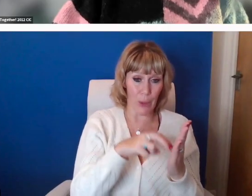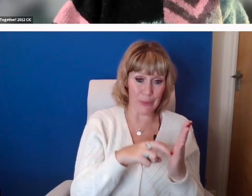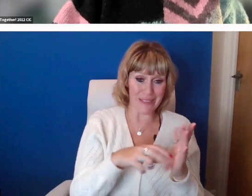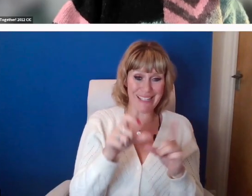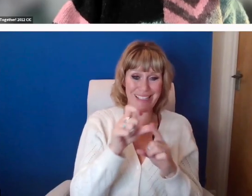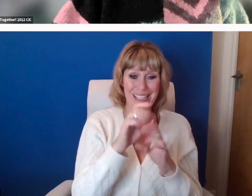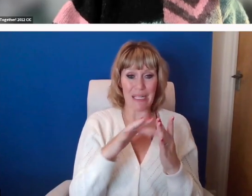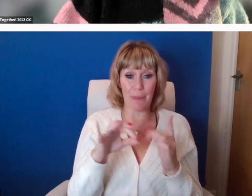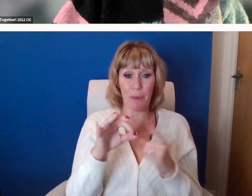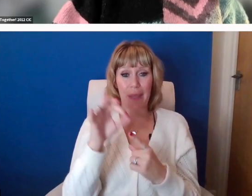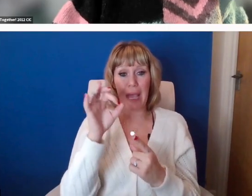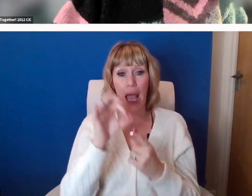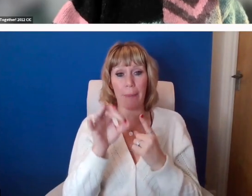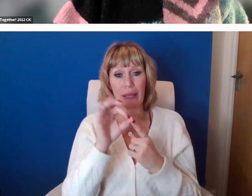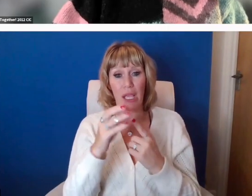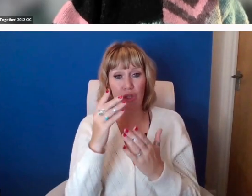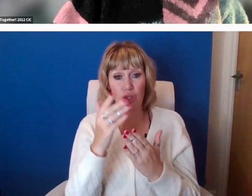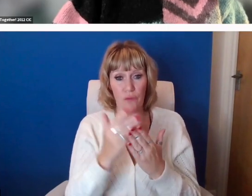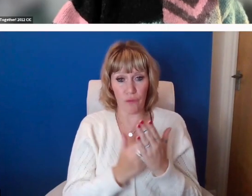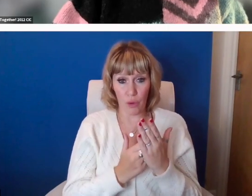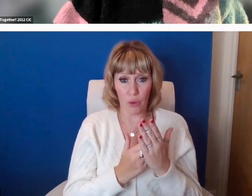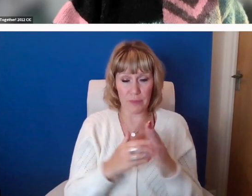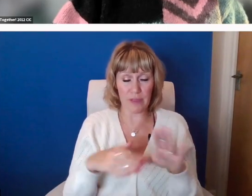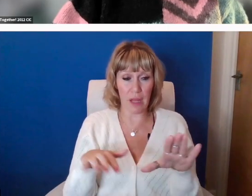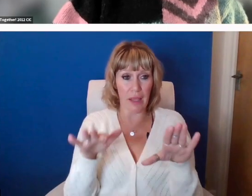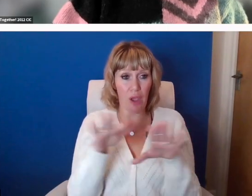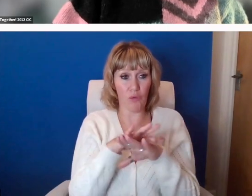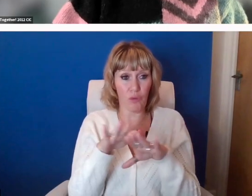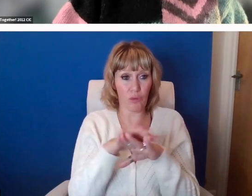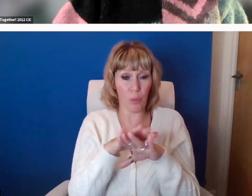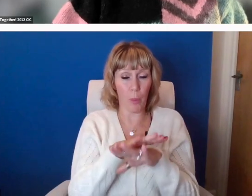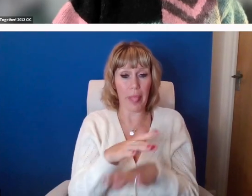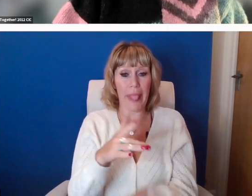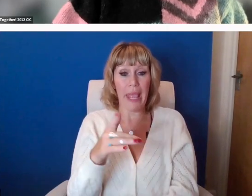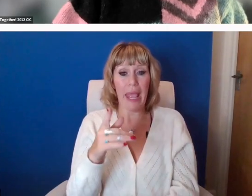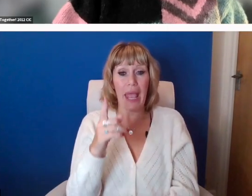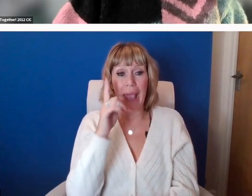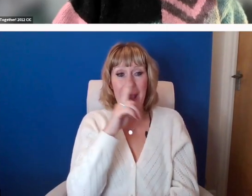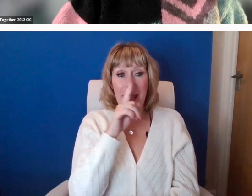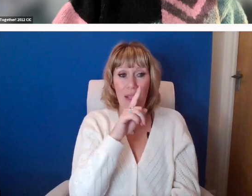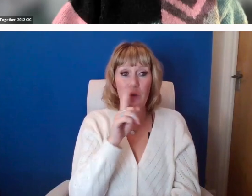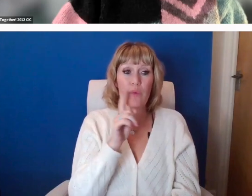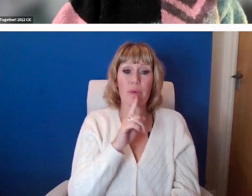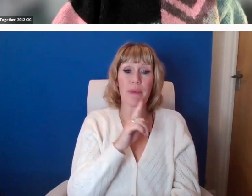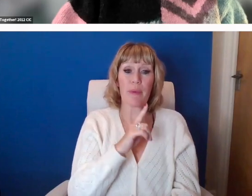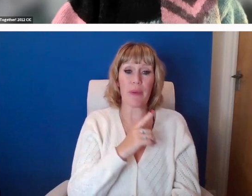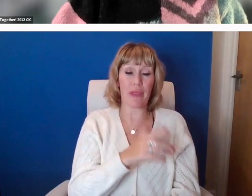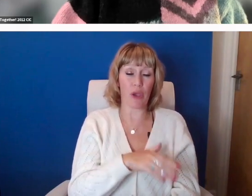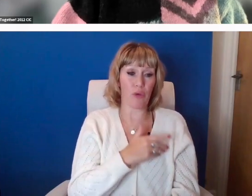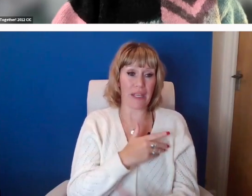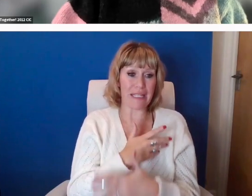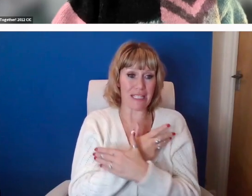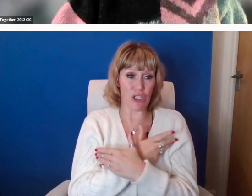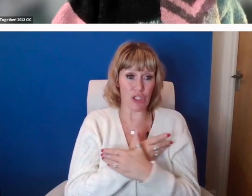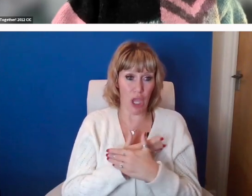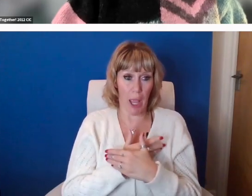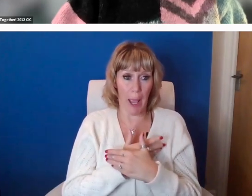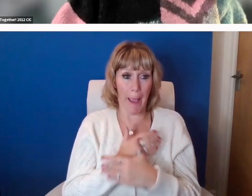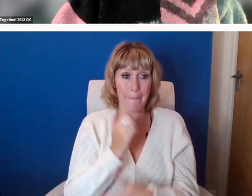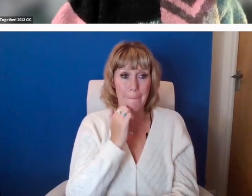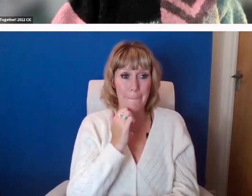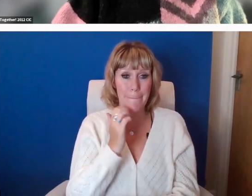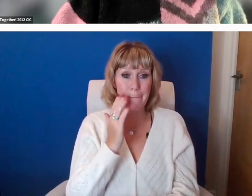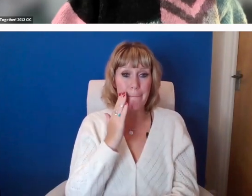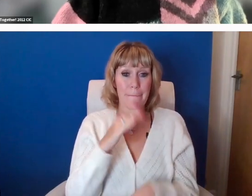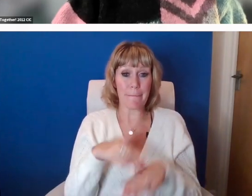coloured in pastel shades, overlaid with an ink drawing of a woman wearing a green t-shirt and blue trousers, sat on her bed surrounded